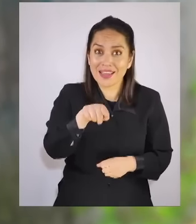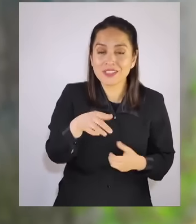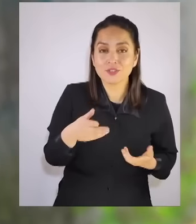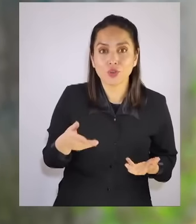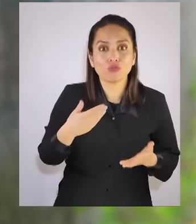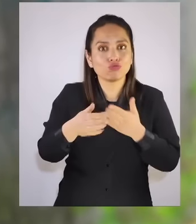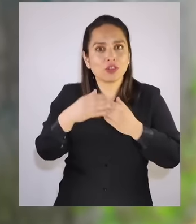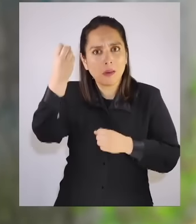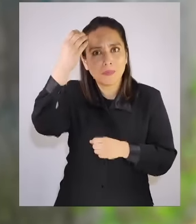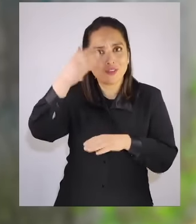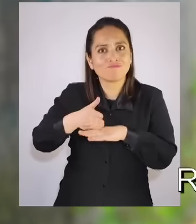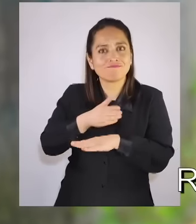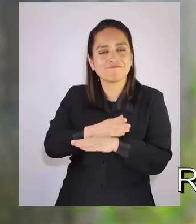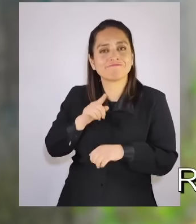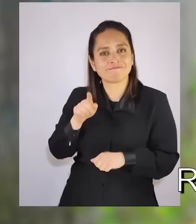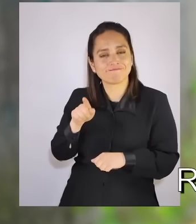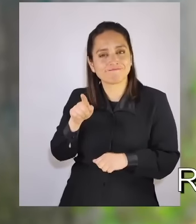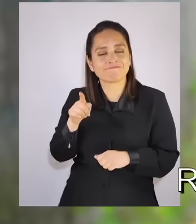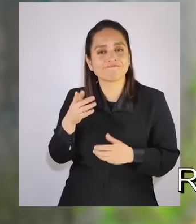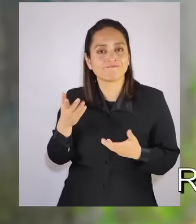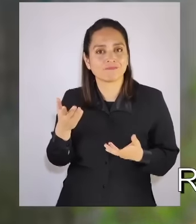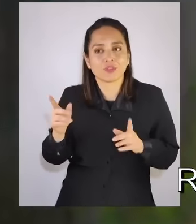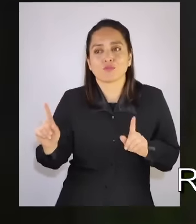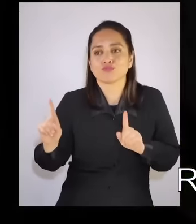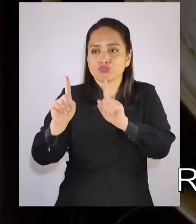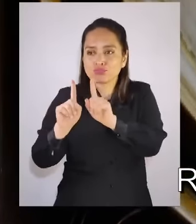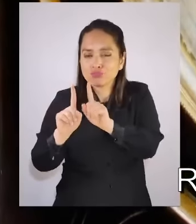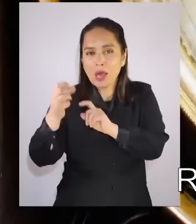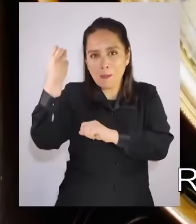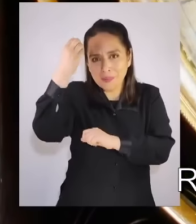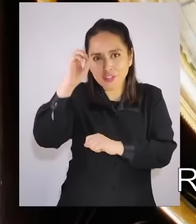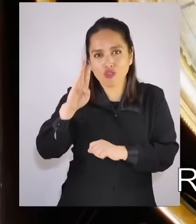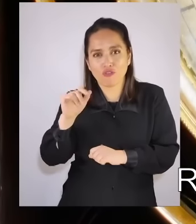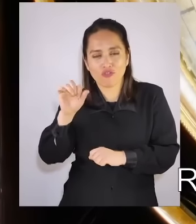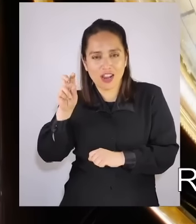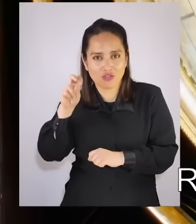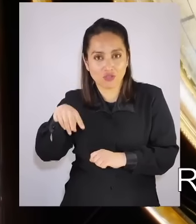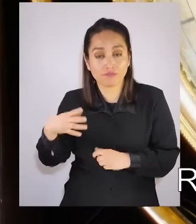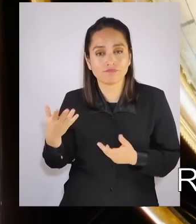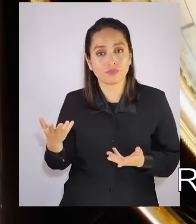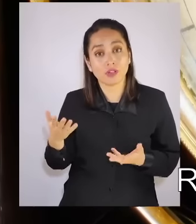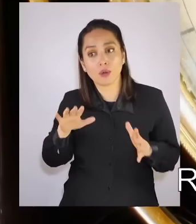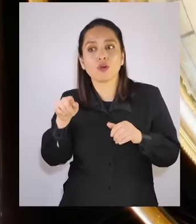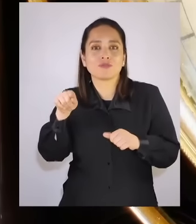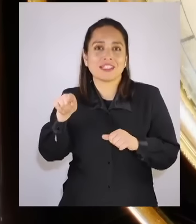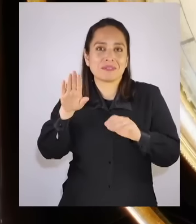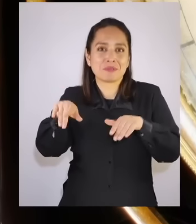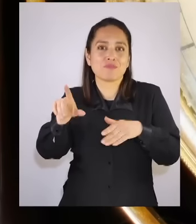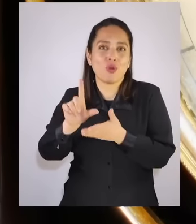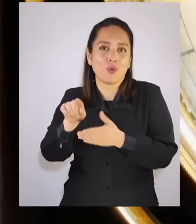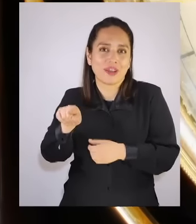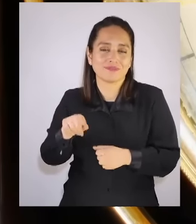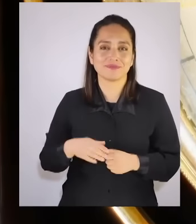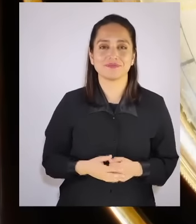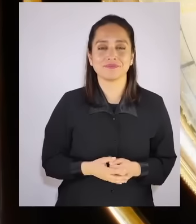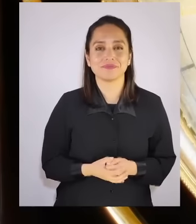lo aprendió en parte siendo aprendiz de Robert Bryson, probablemente en este lugar.